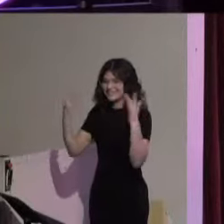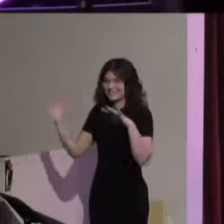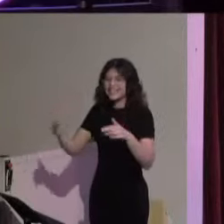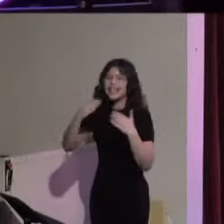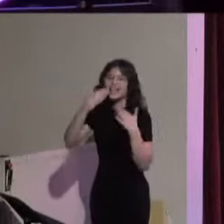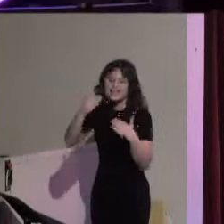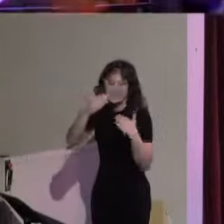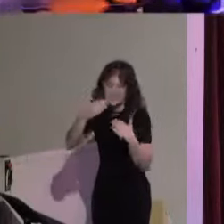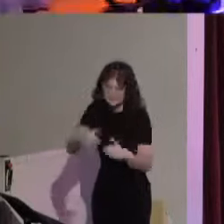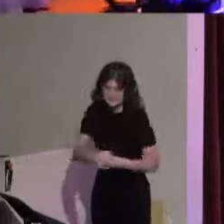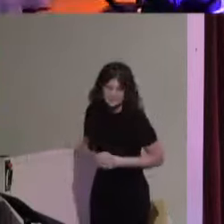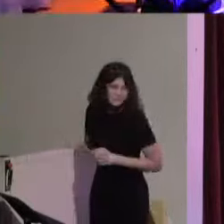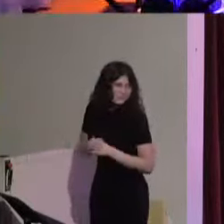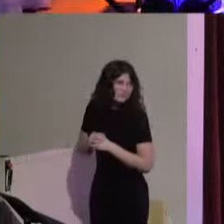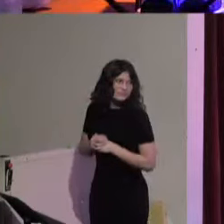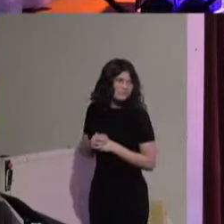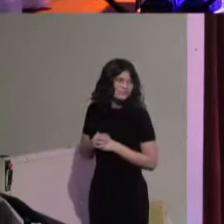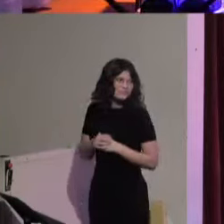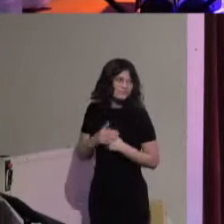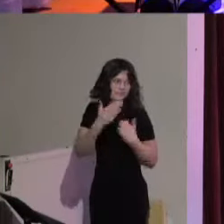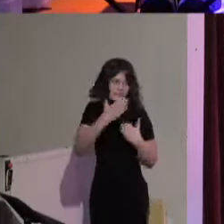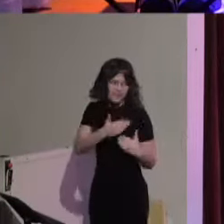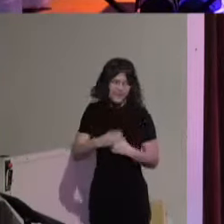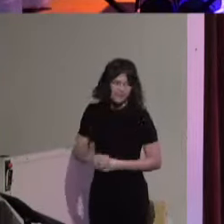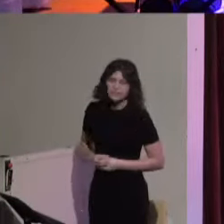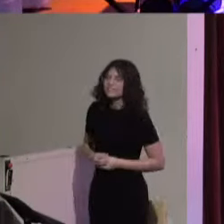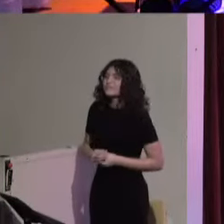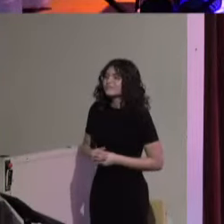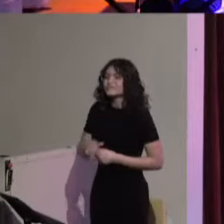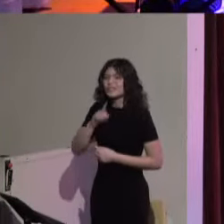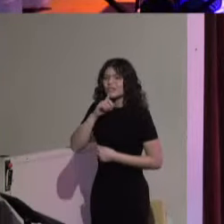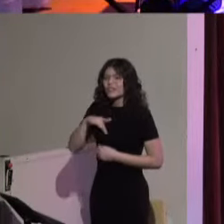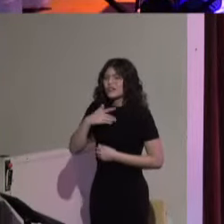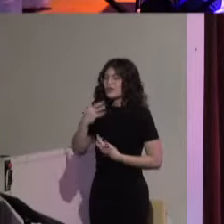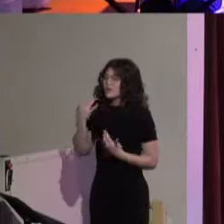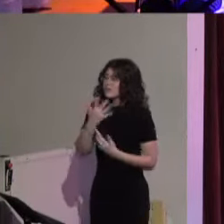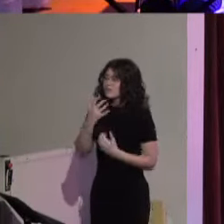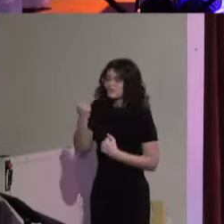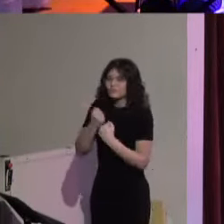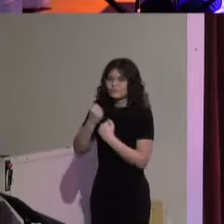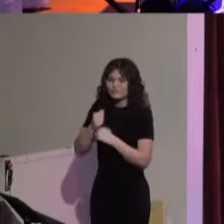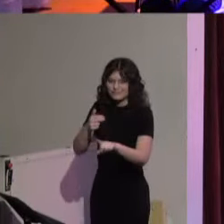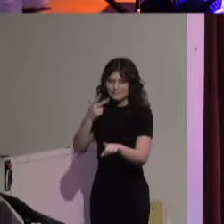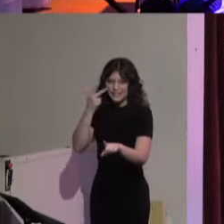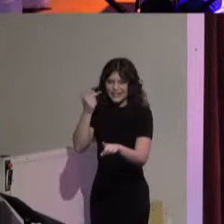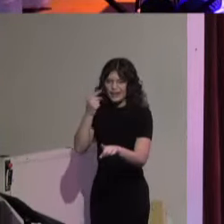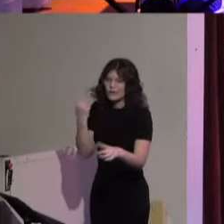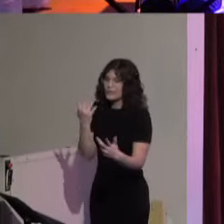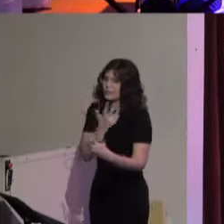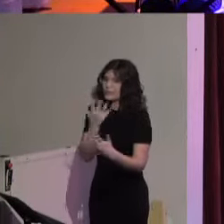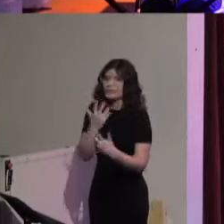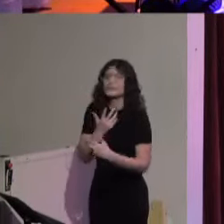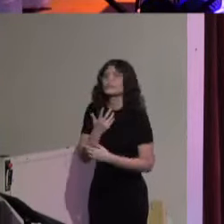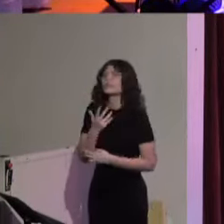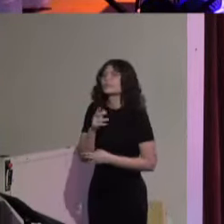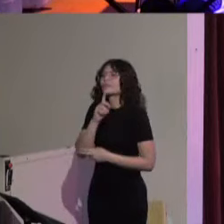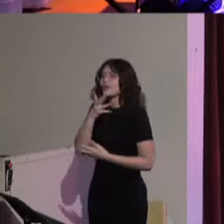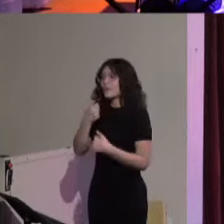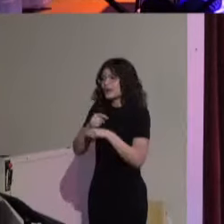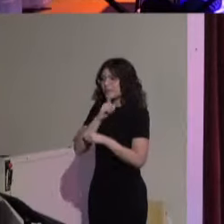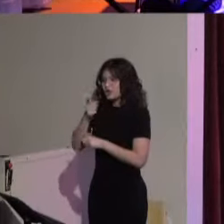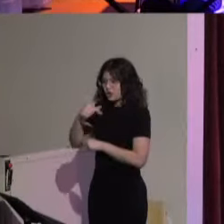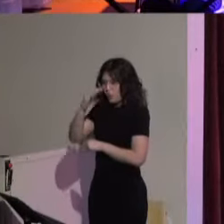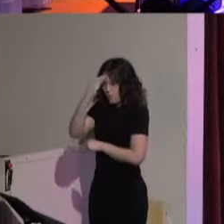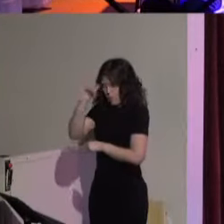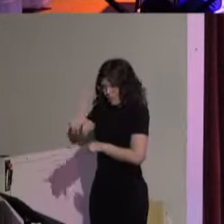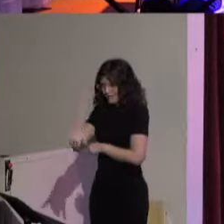Thank you, Julie. Yeah, we just felt like immensely supported by Ms. Tara Spangler, and I just wanted to make sure you all know